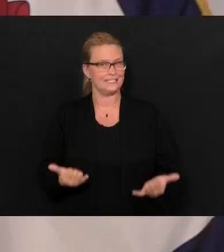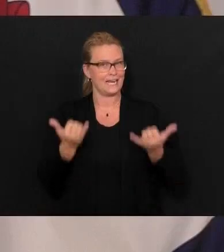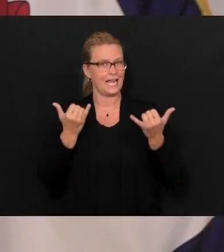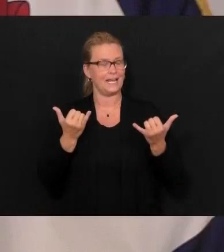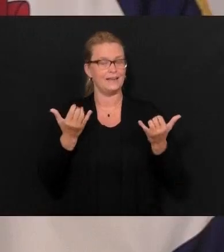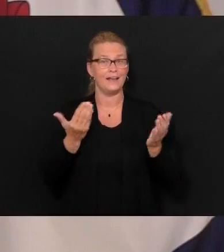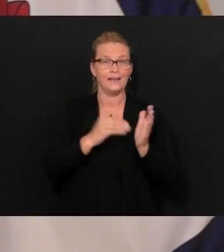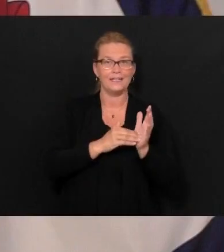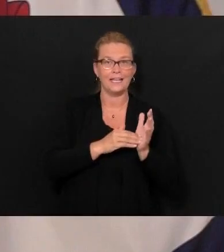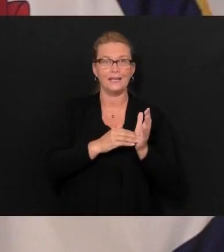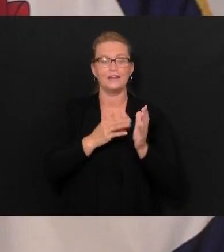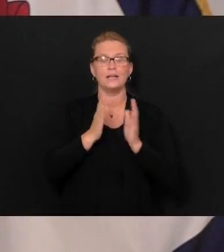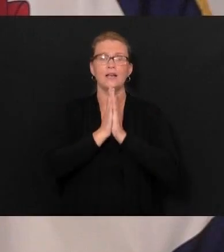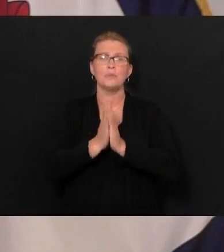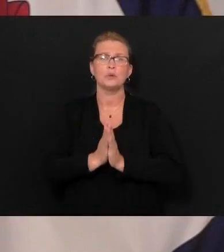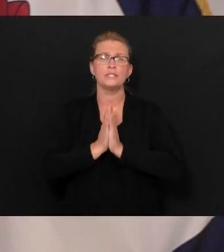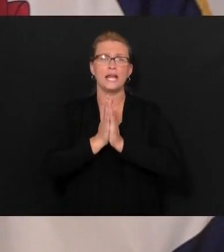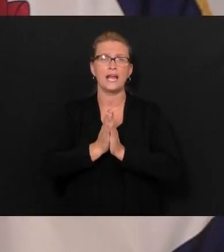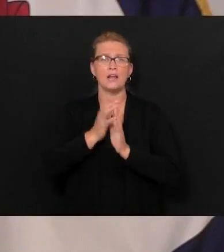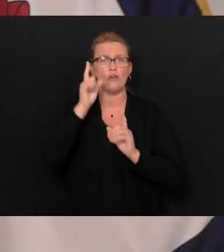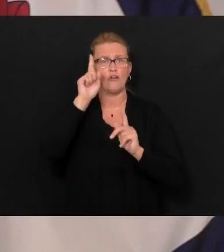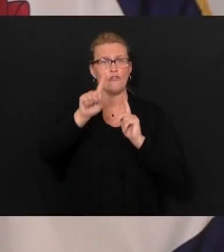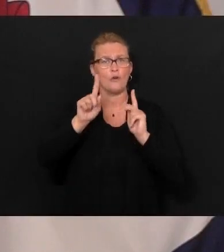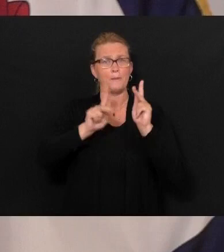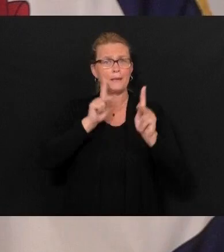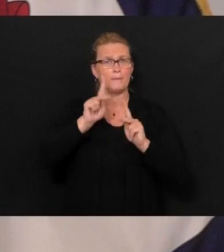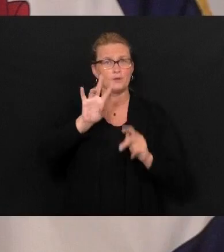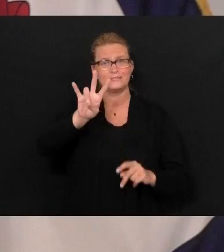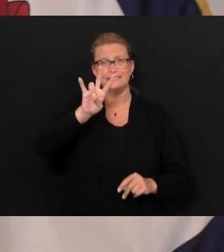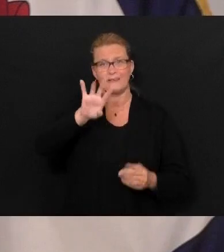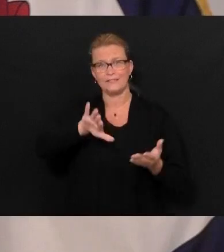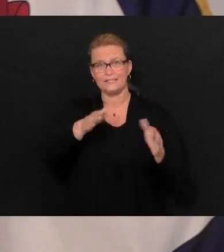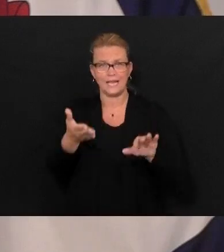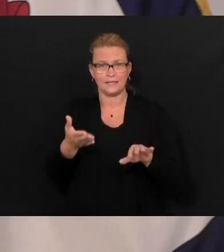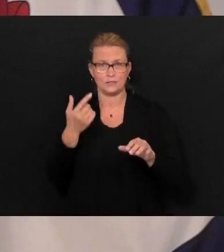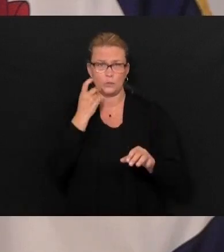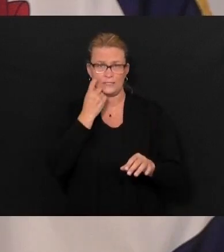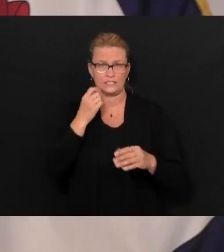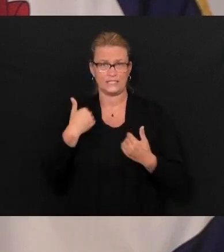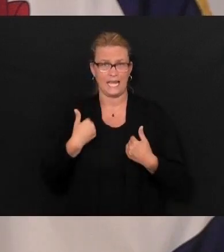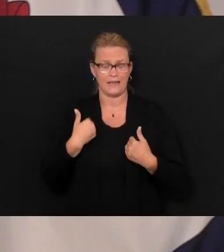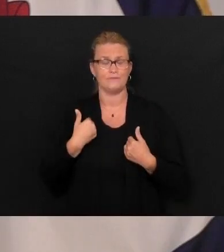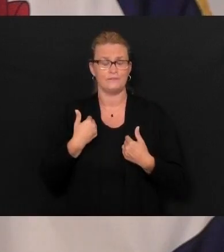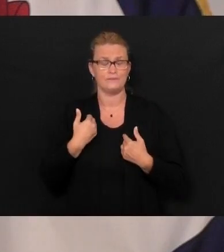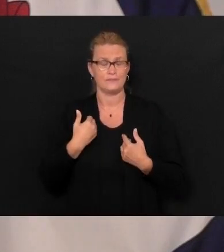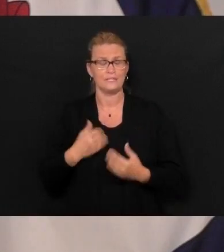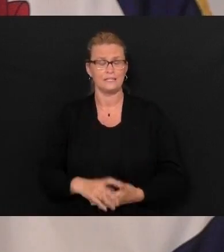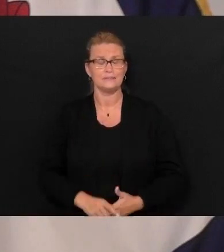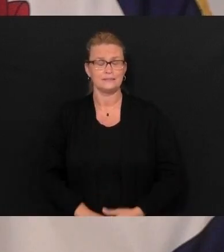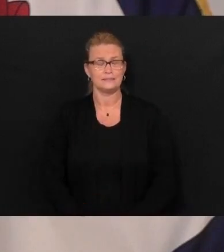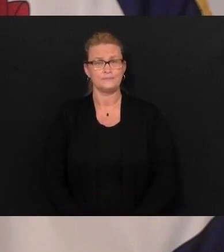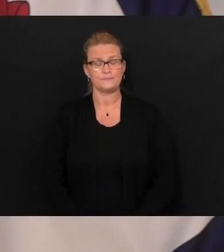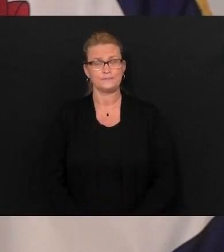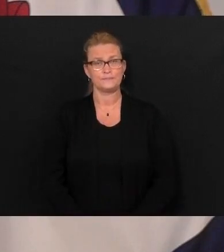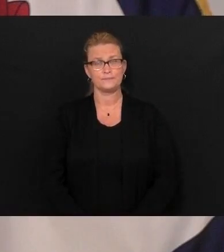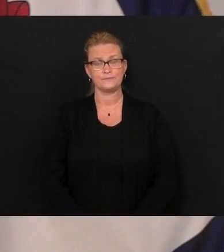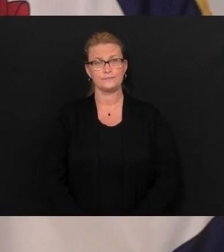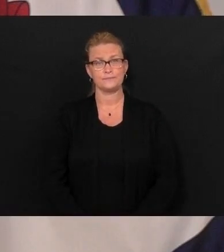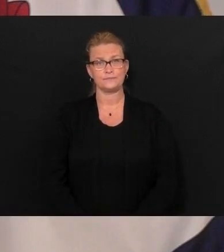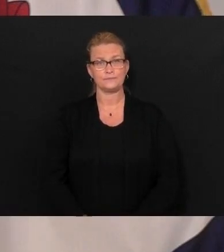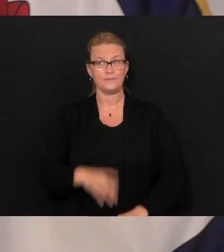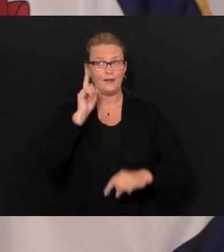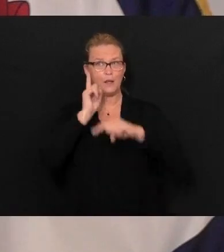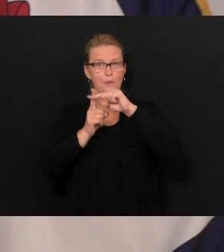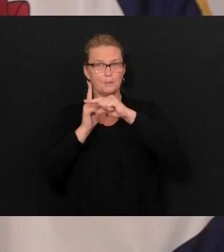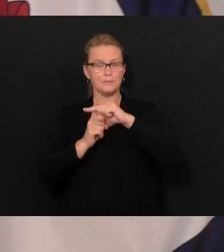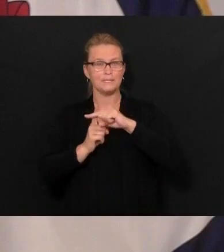ask you to offer up your prayers for those 7 additional great West Virginians we've lost. And I'm very